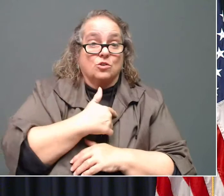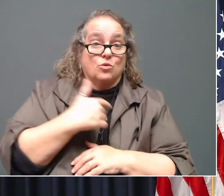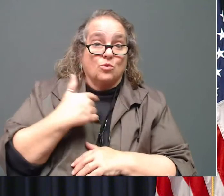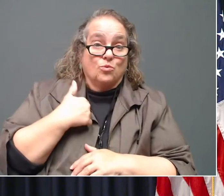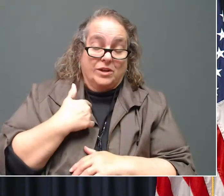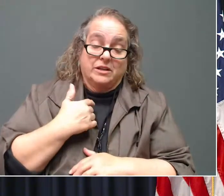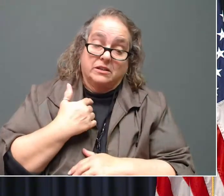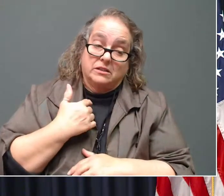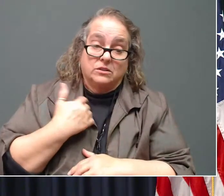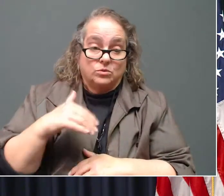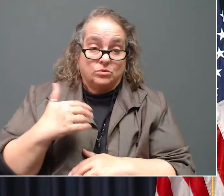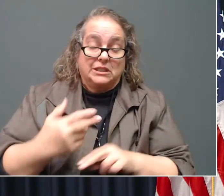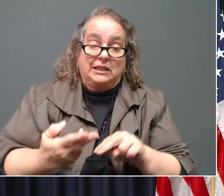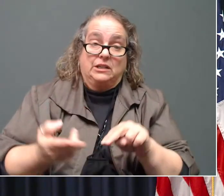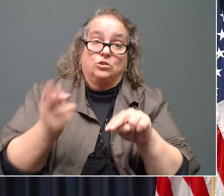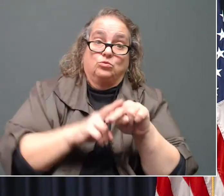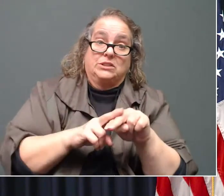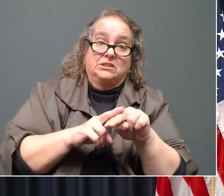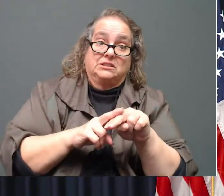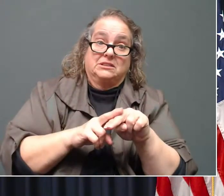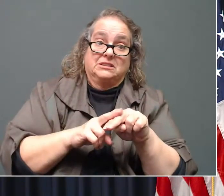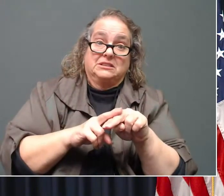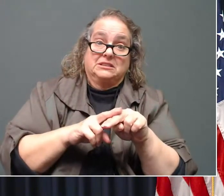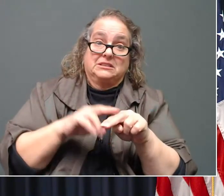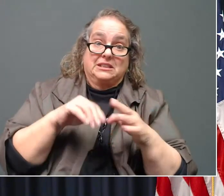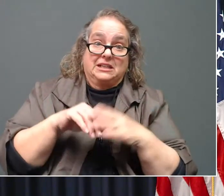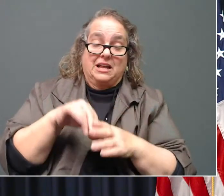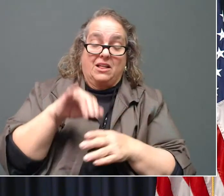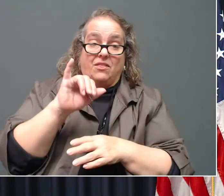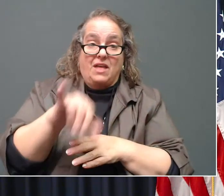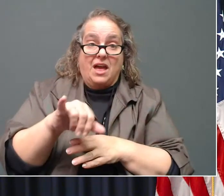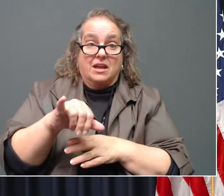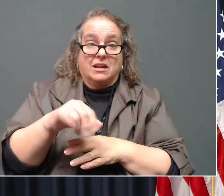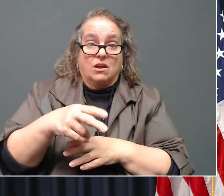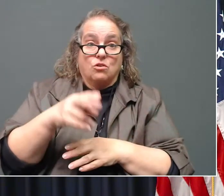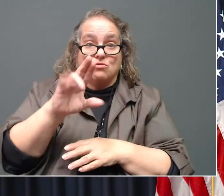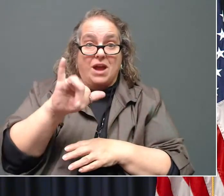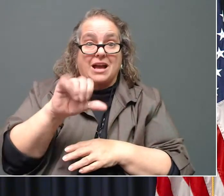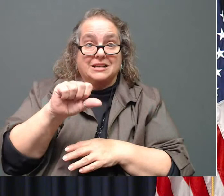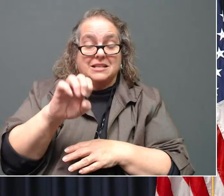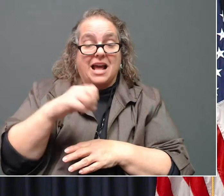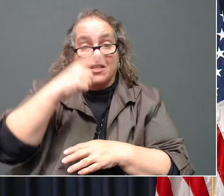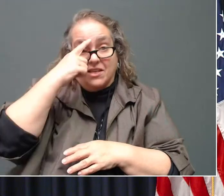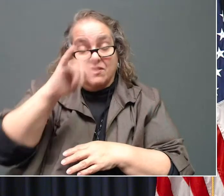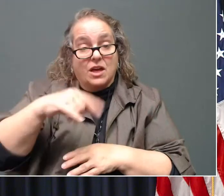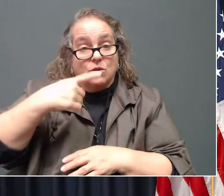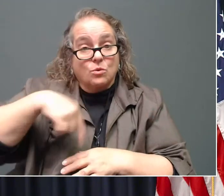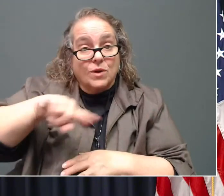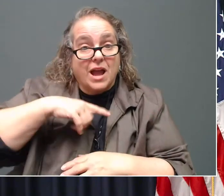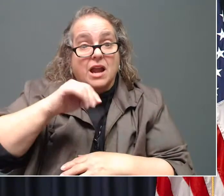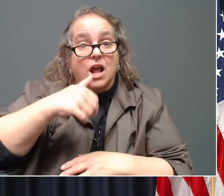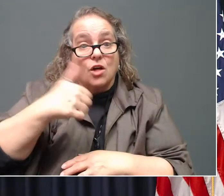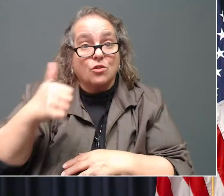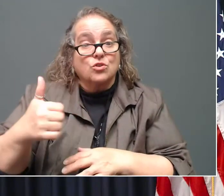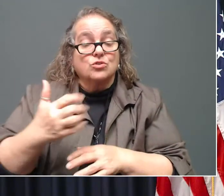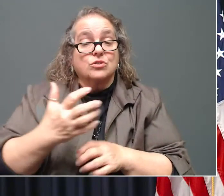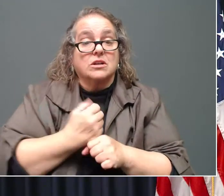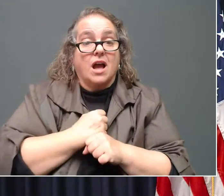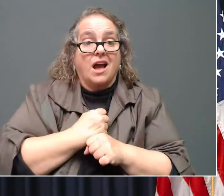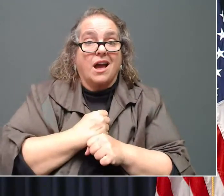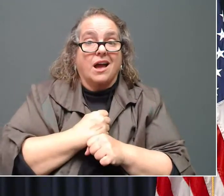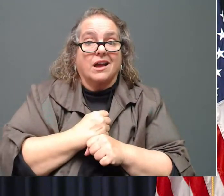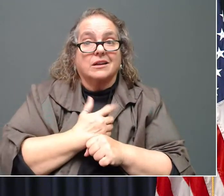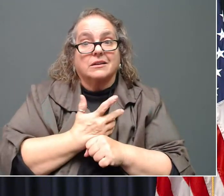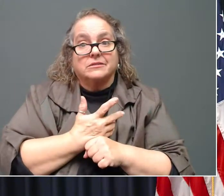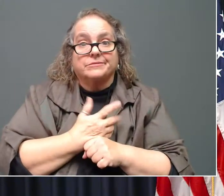in that exponential rise. I think we and others had gotten lax,